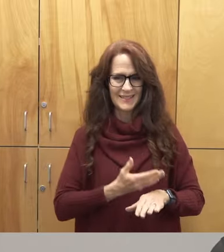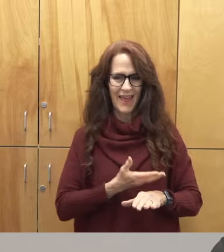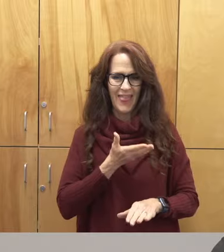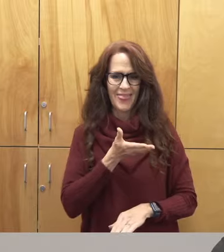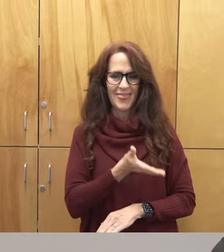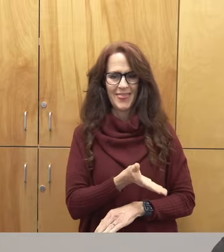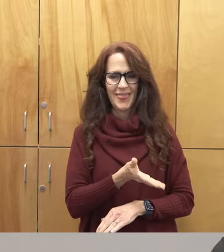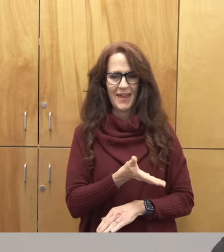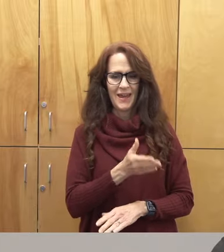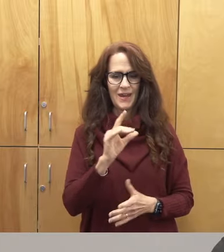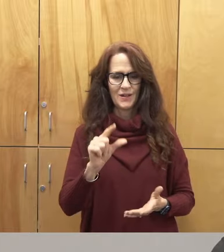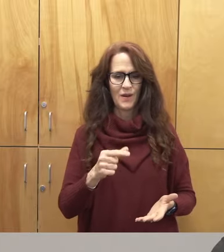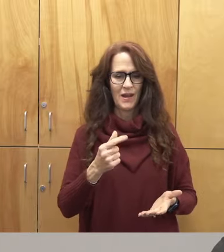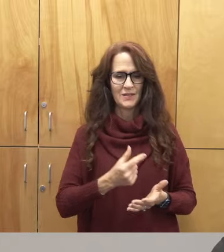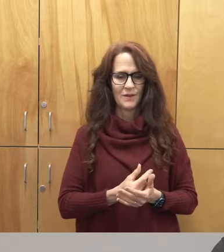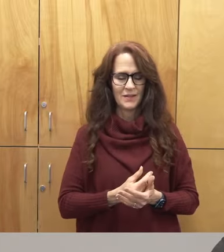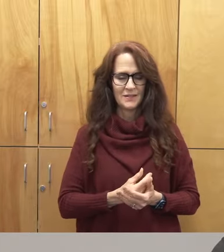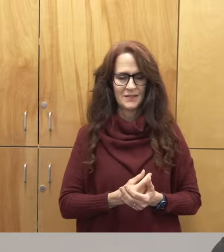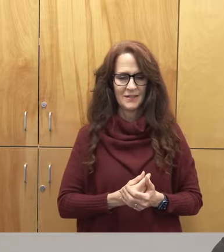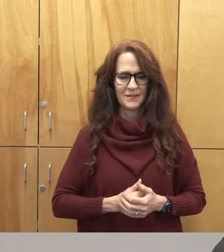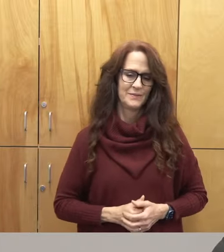graduating that day, so that was very